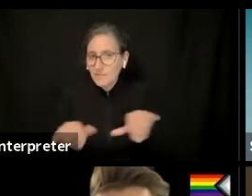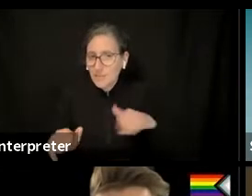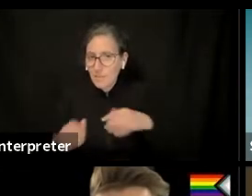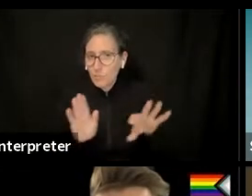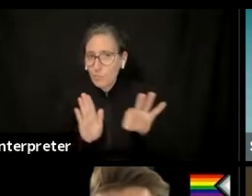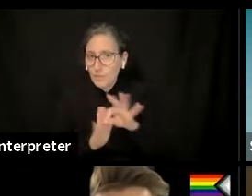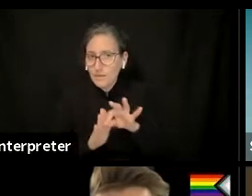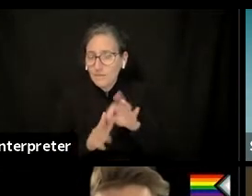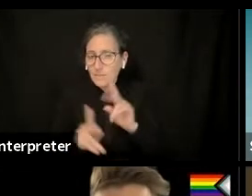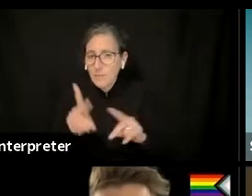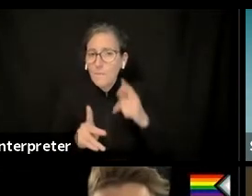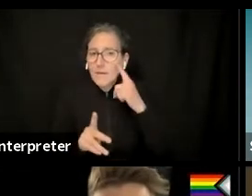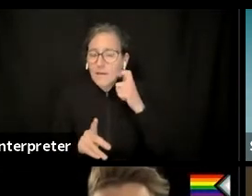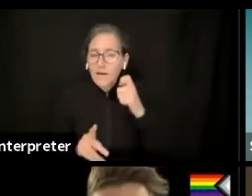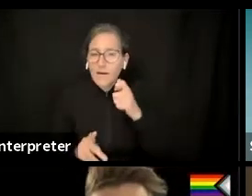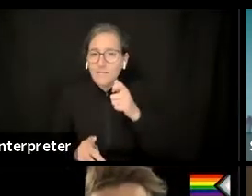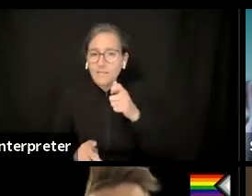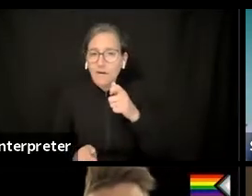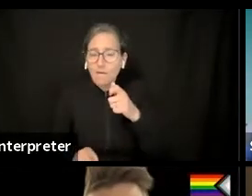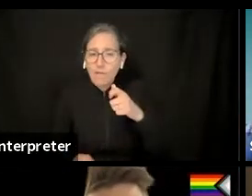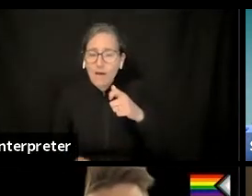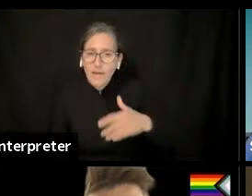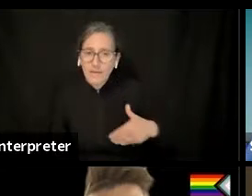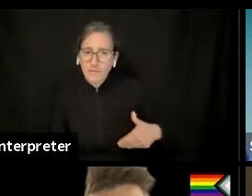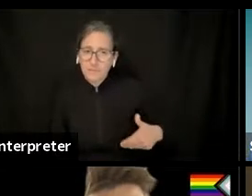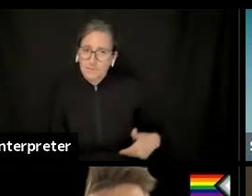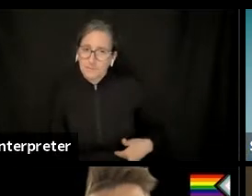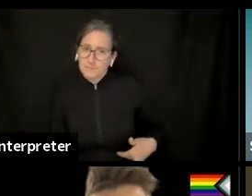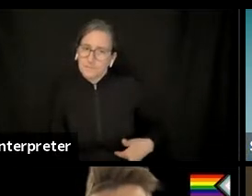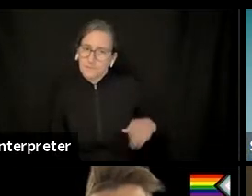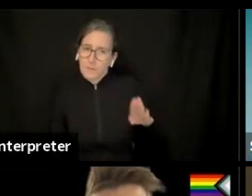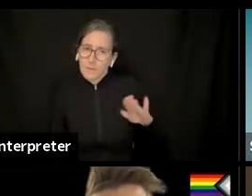it's our job to mitigate that bias as much as possible.